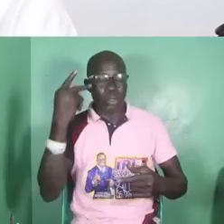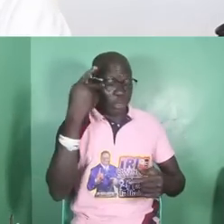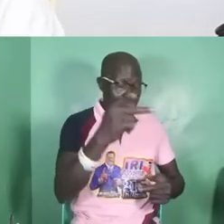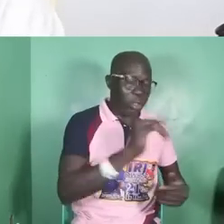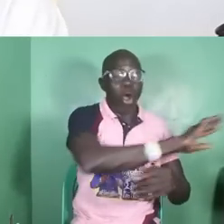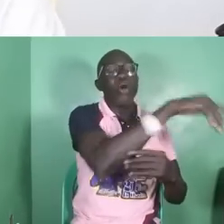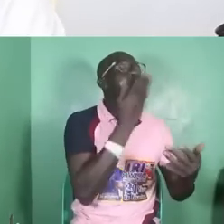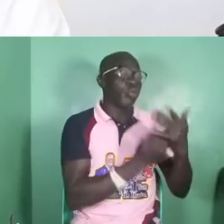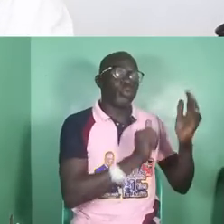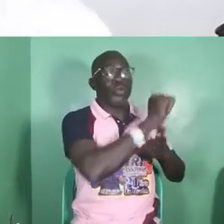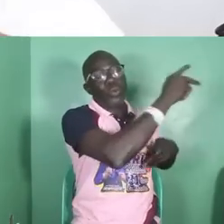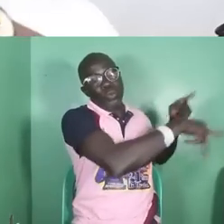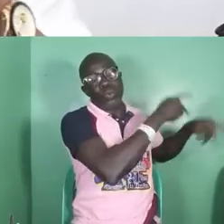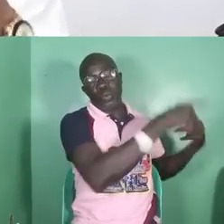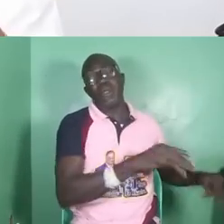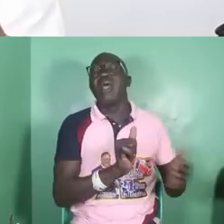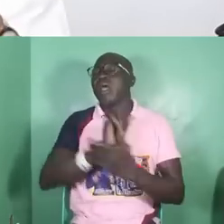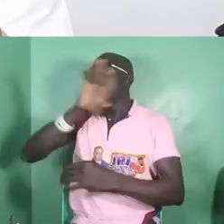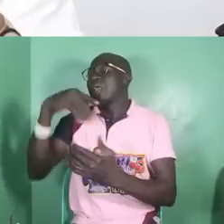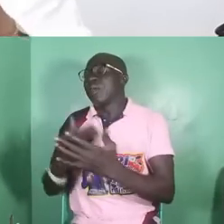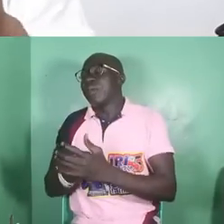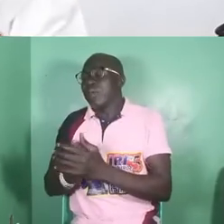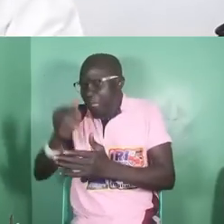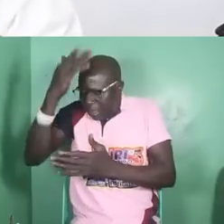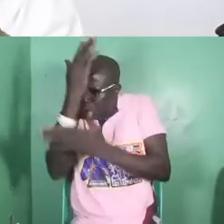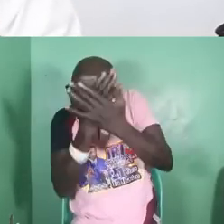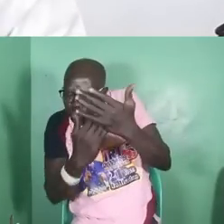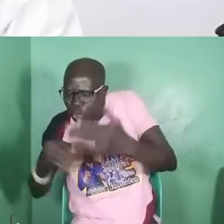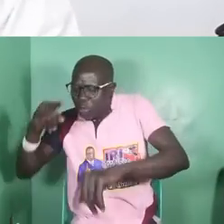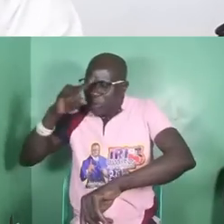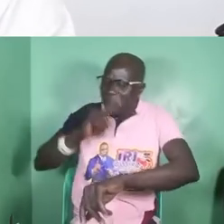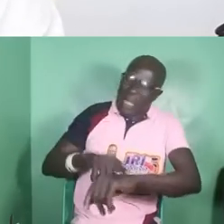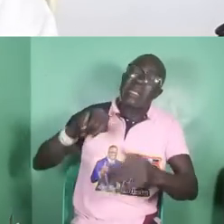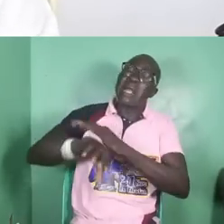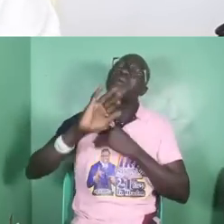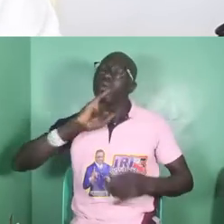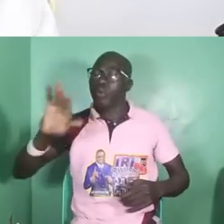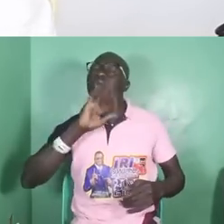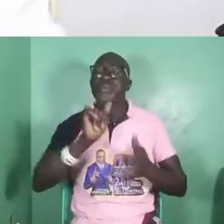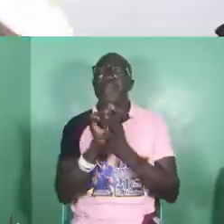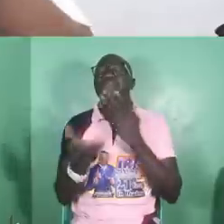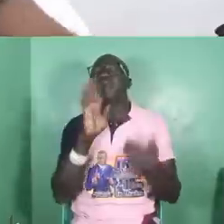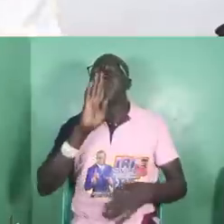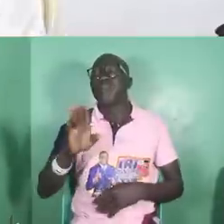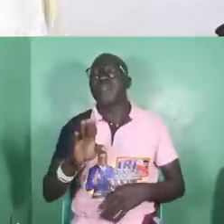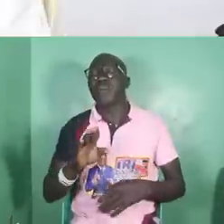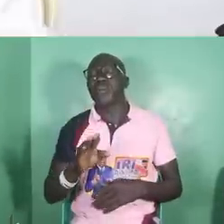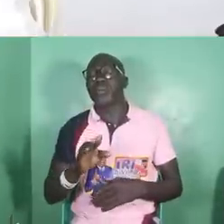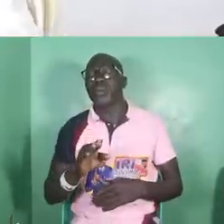need to see a little woli. And ni awon akoko kan. In sometimes that you may be.